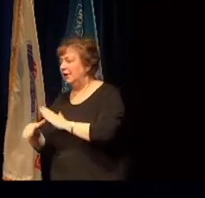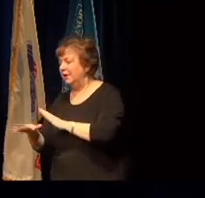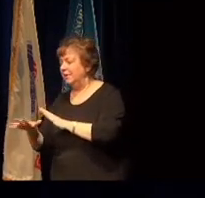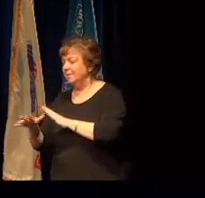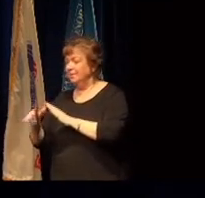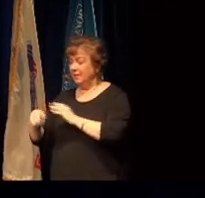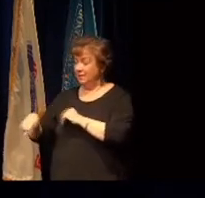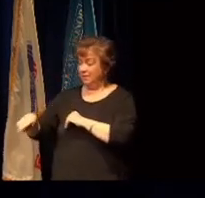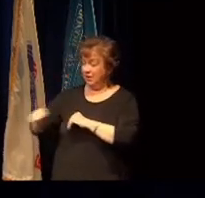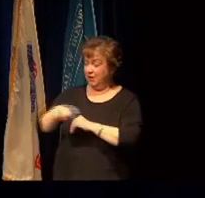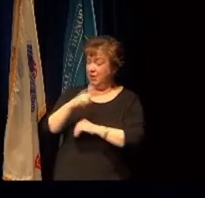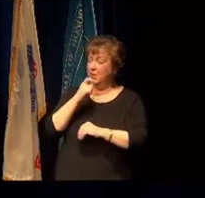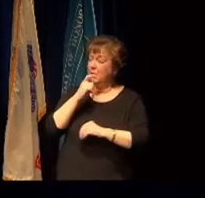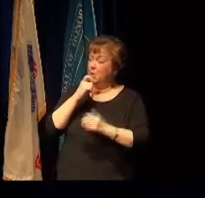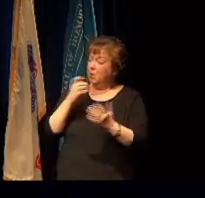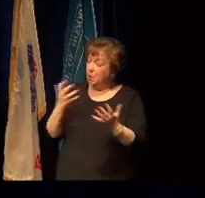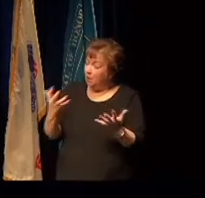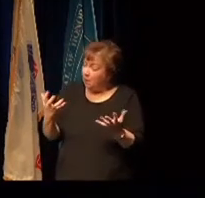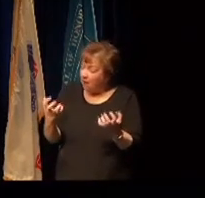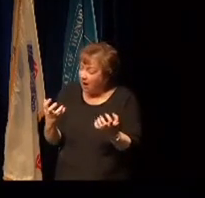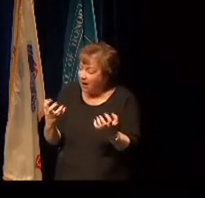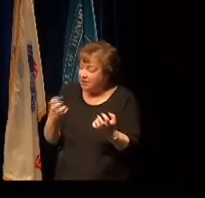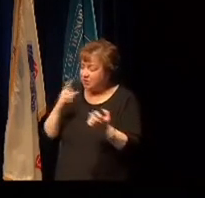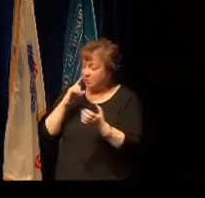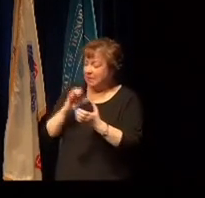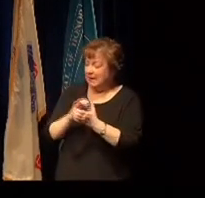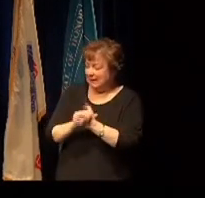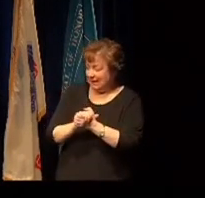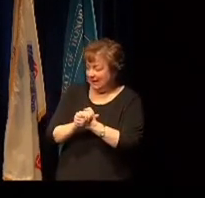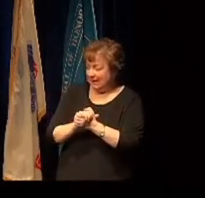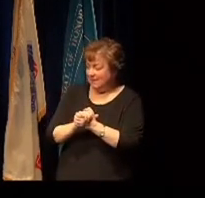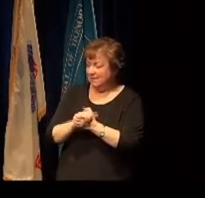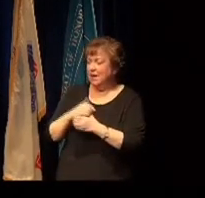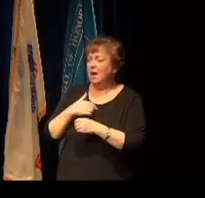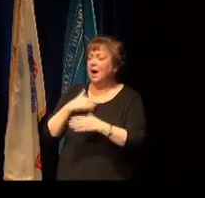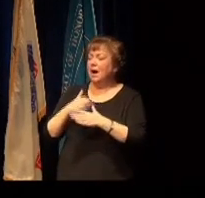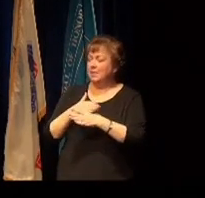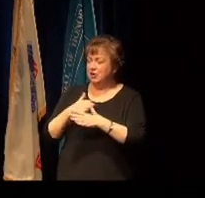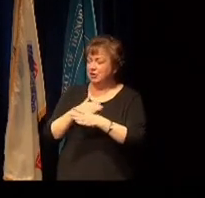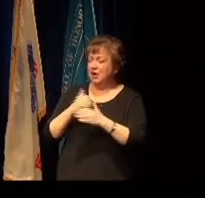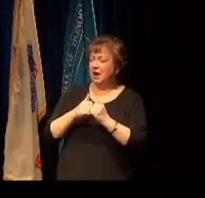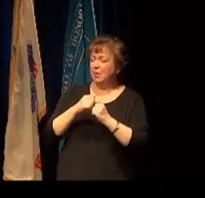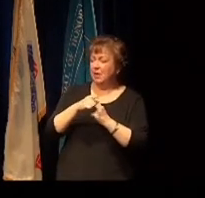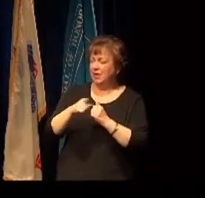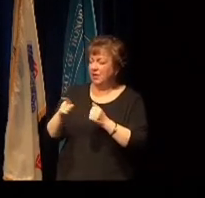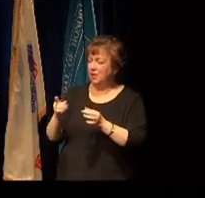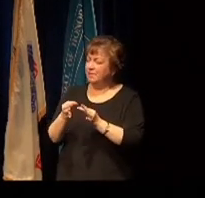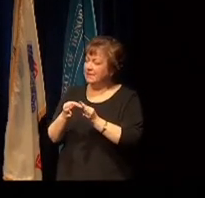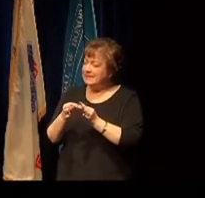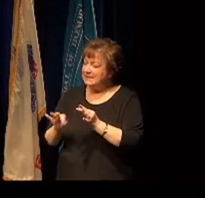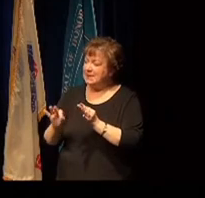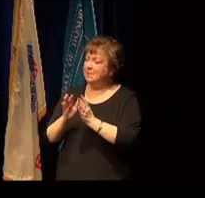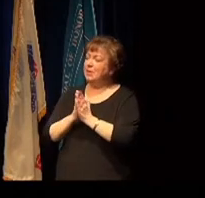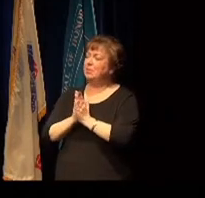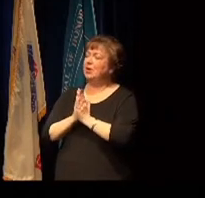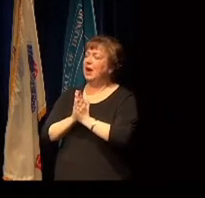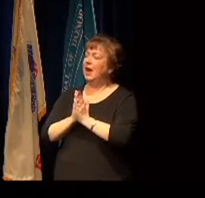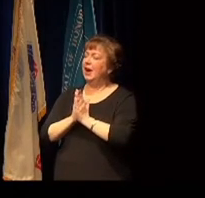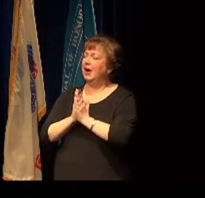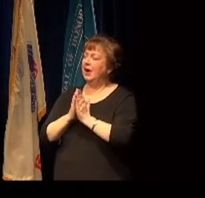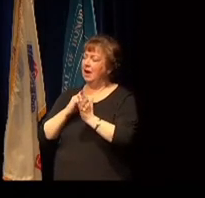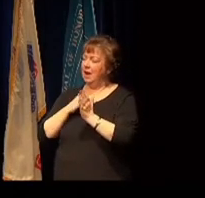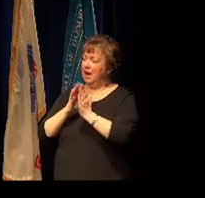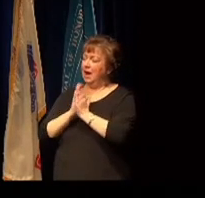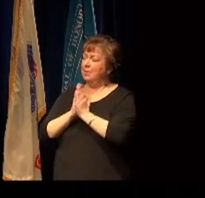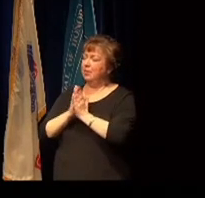that do or want to believe, let me share with you a simple prayer, a prayer that I prayed 50 years ago that brought